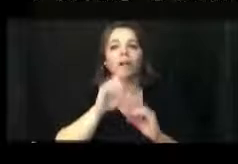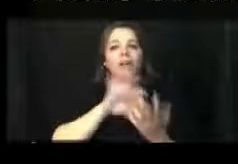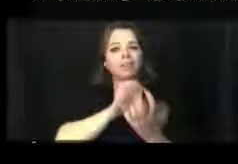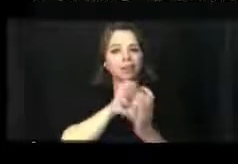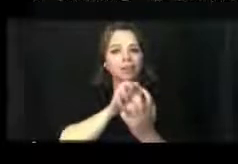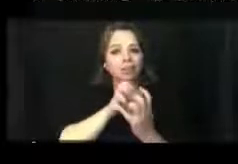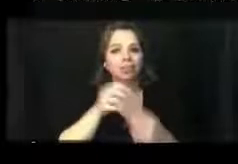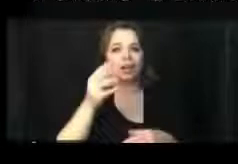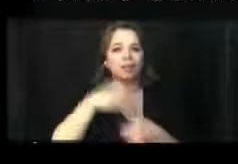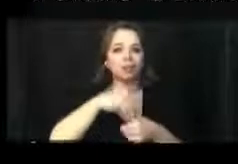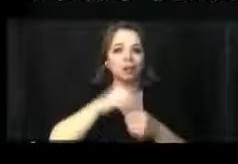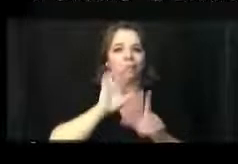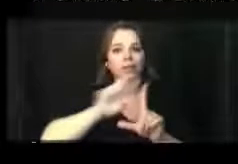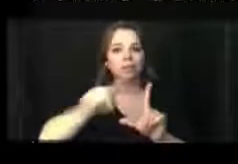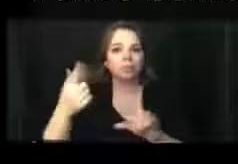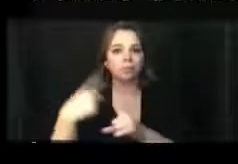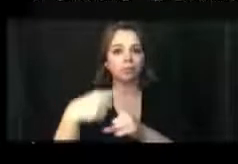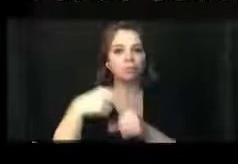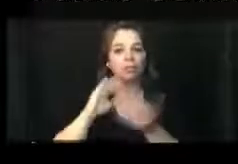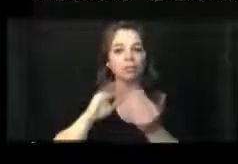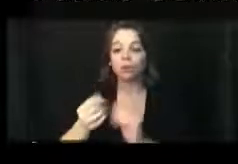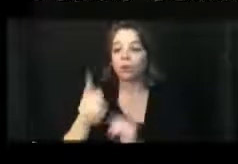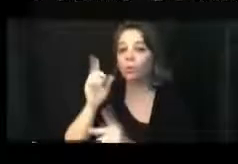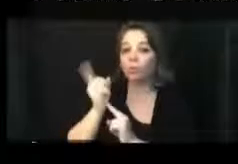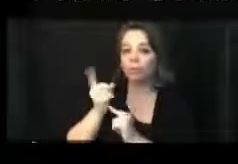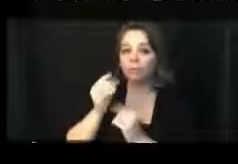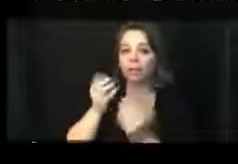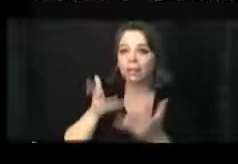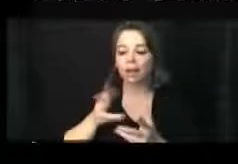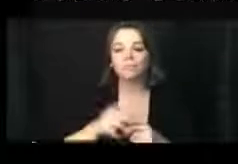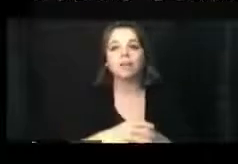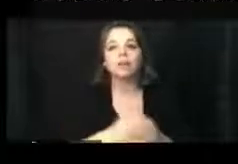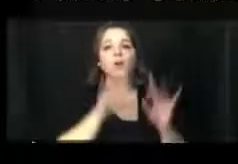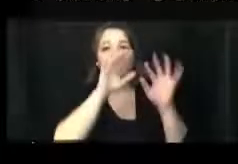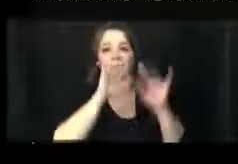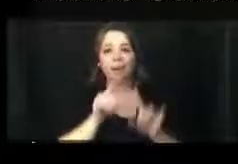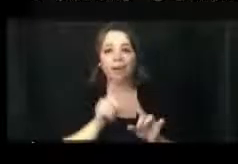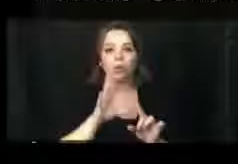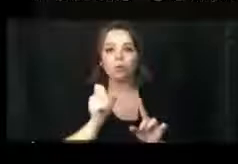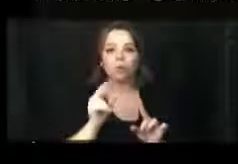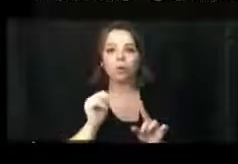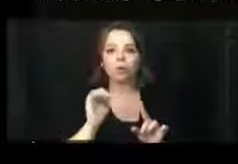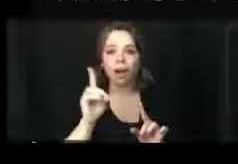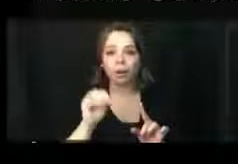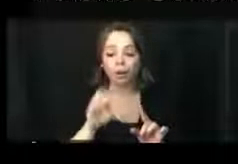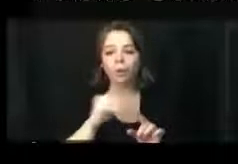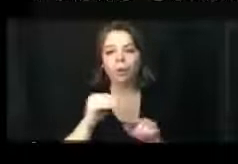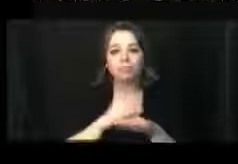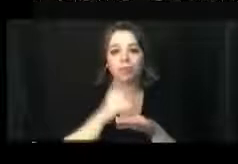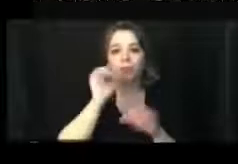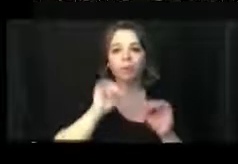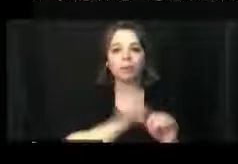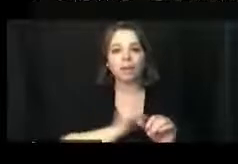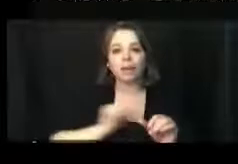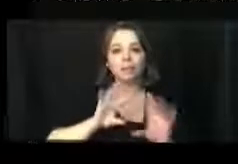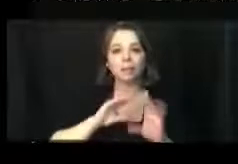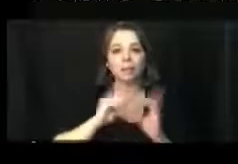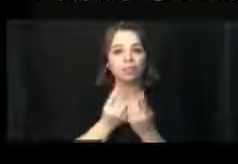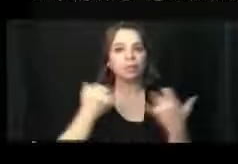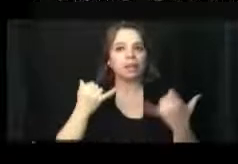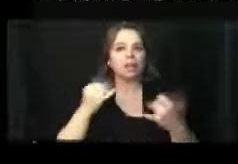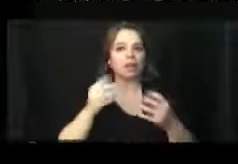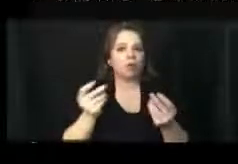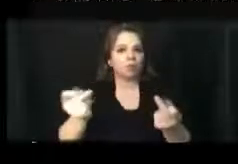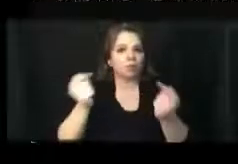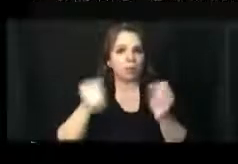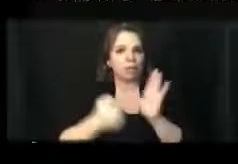extend westward, including Del Mar, Coronado, and Imperial Beach for our assembly district. And I'll quickly just jump to Senate districts. I heard